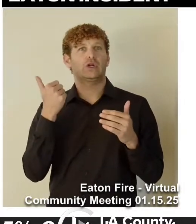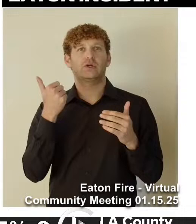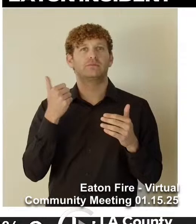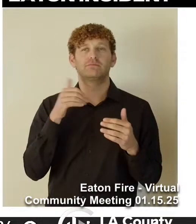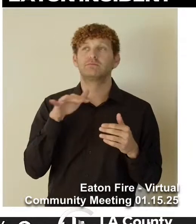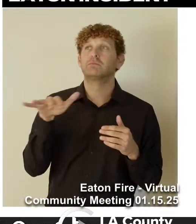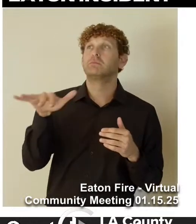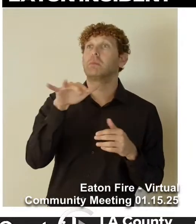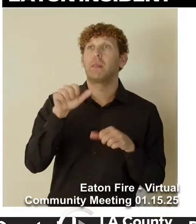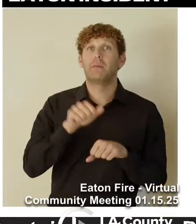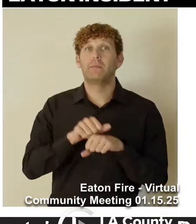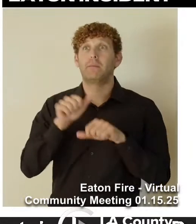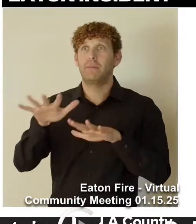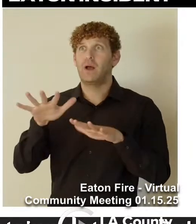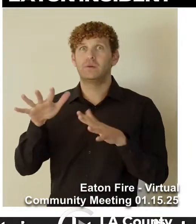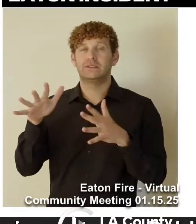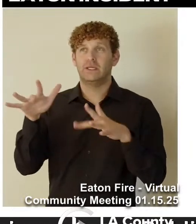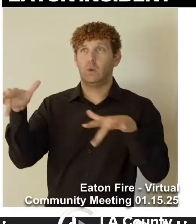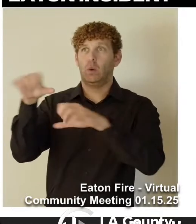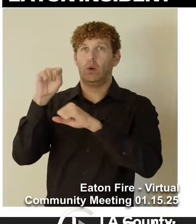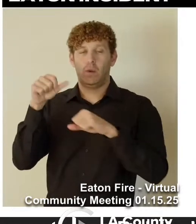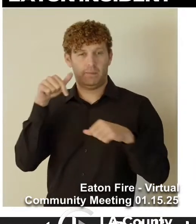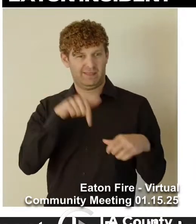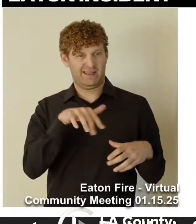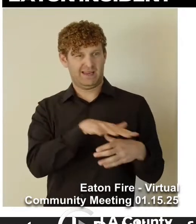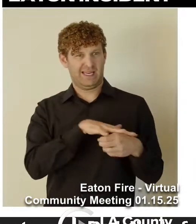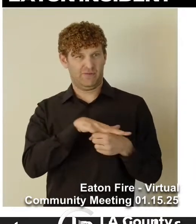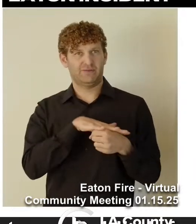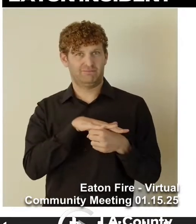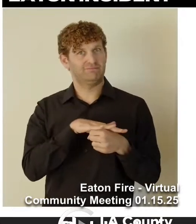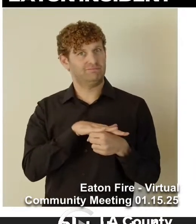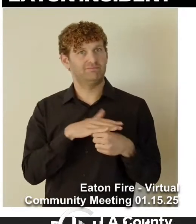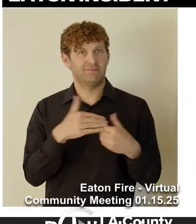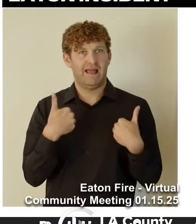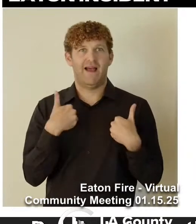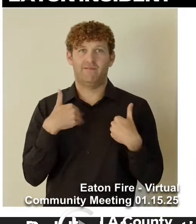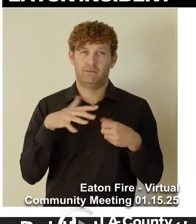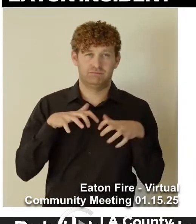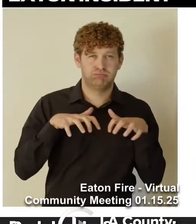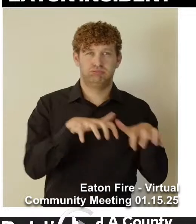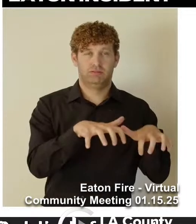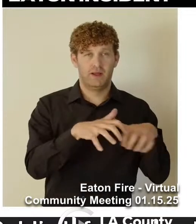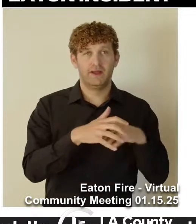in Altadena specifically, we're still showing isolated heat pockets there.